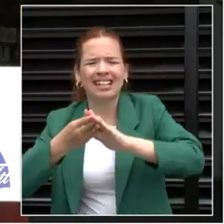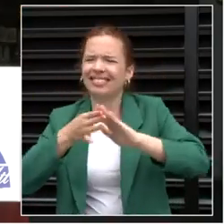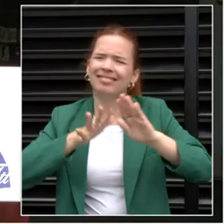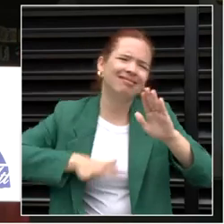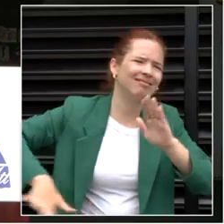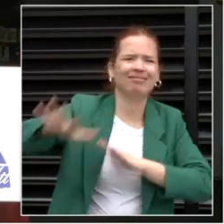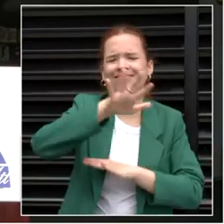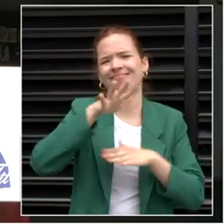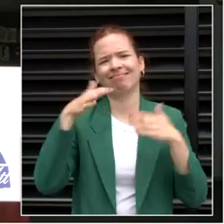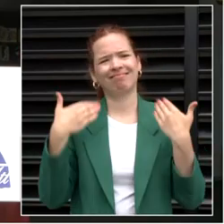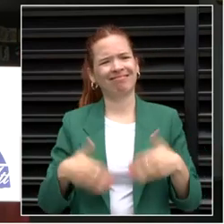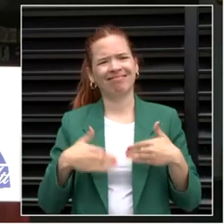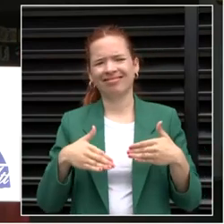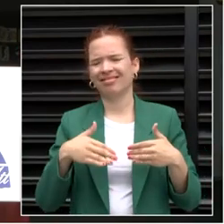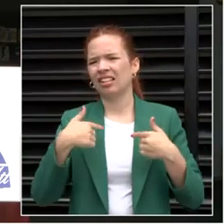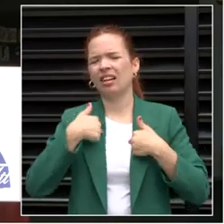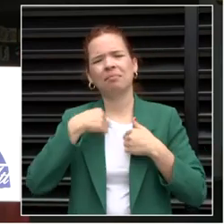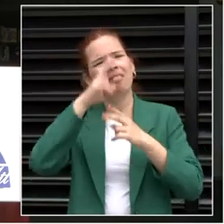be here, and